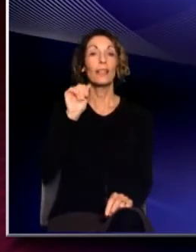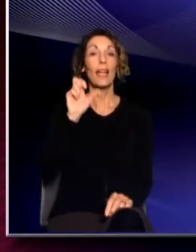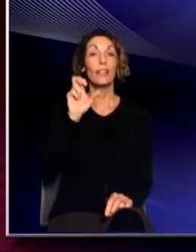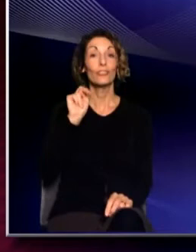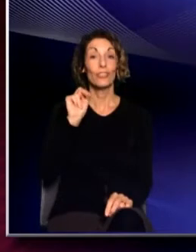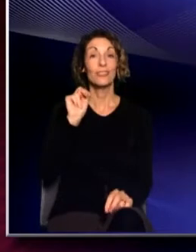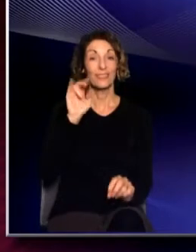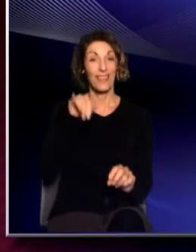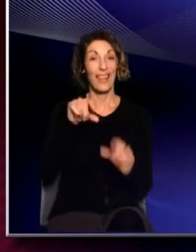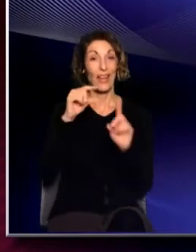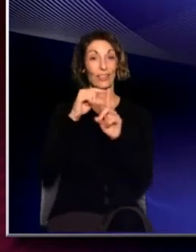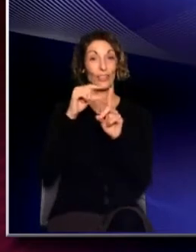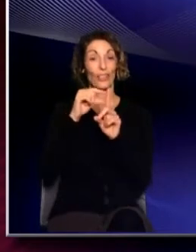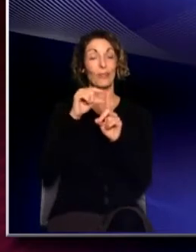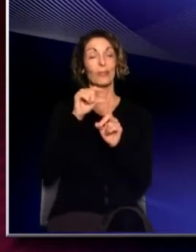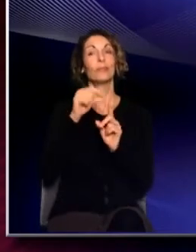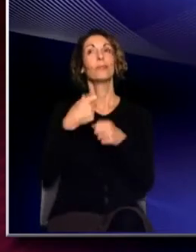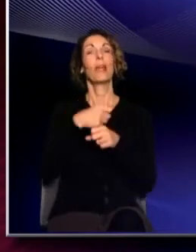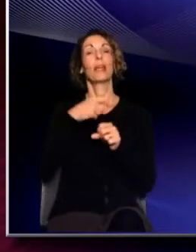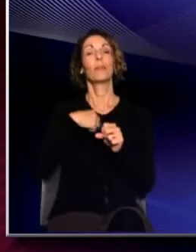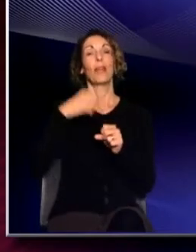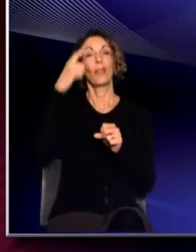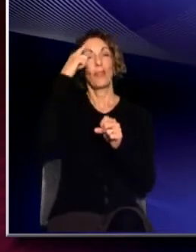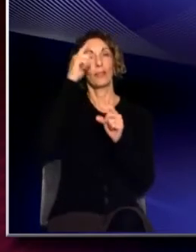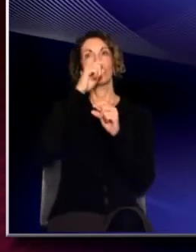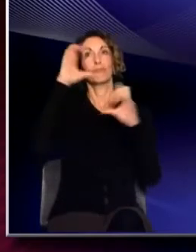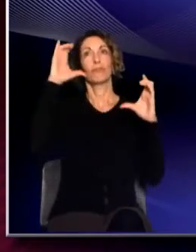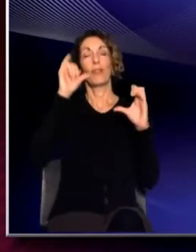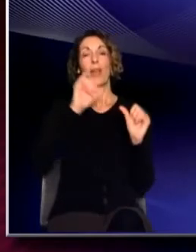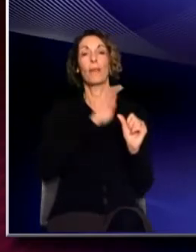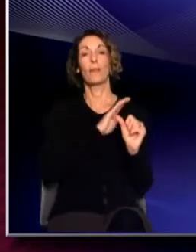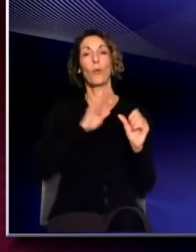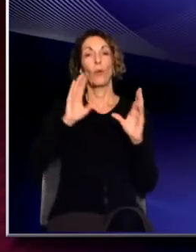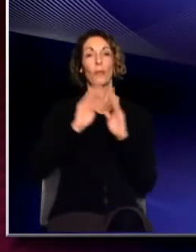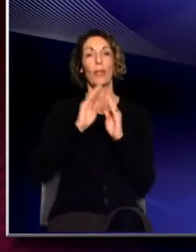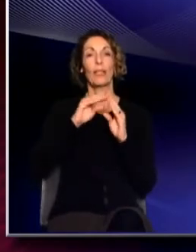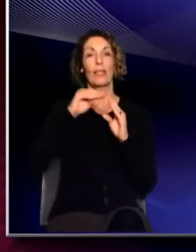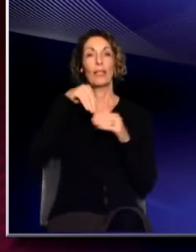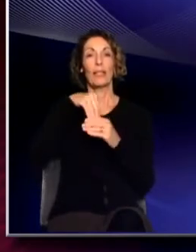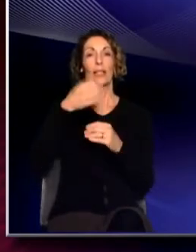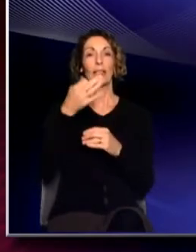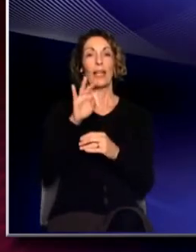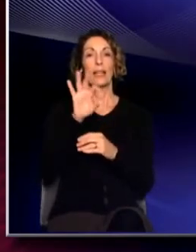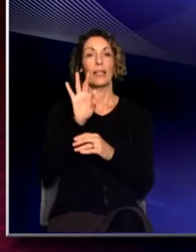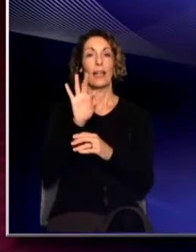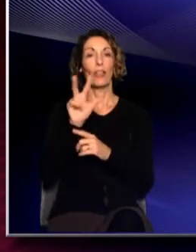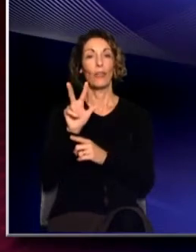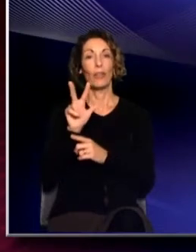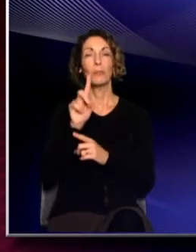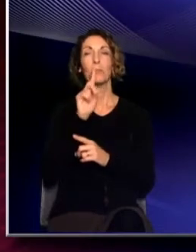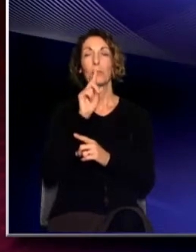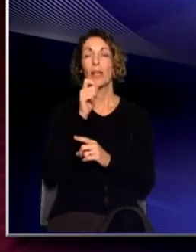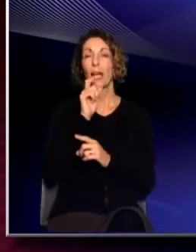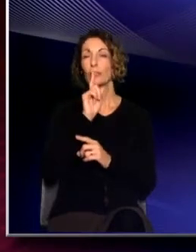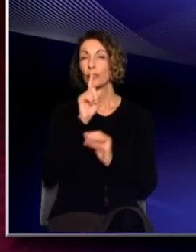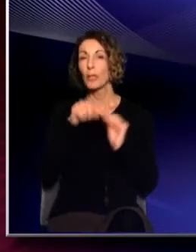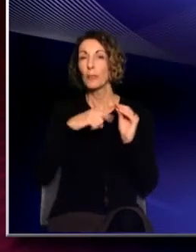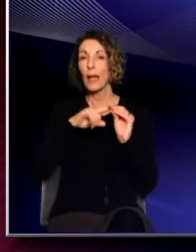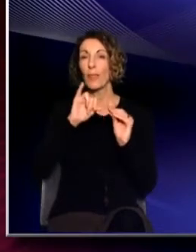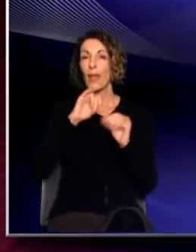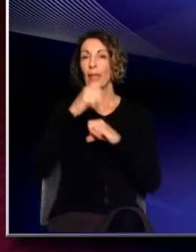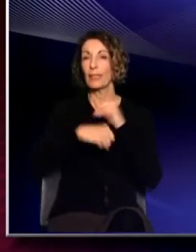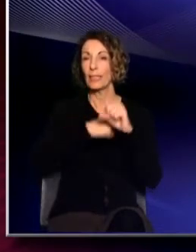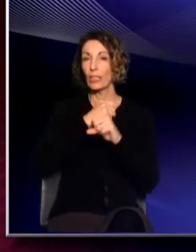that term reminds me of the board meeting in 1993. Not too sure of that year. As the